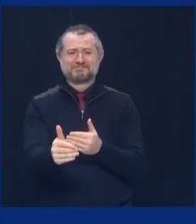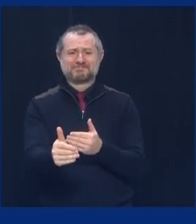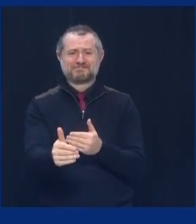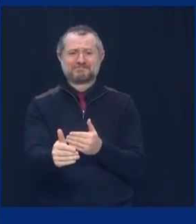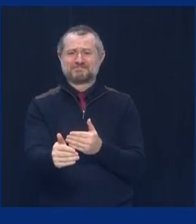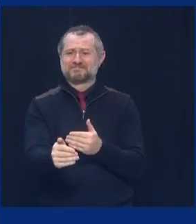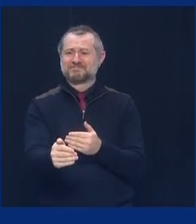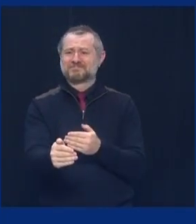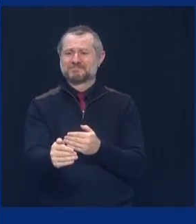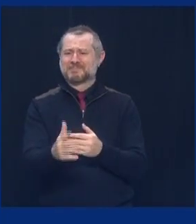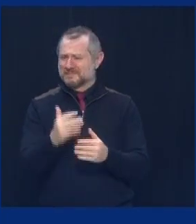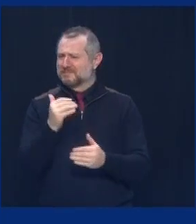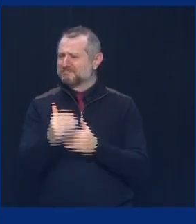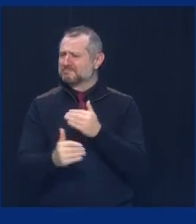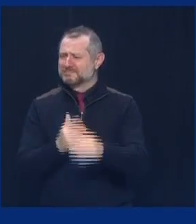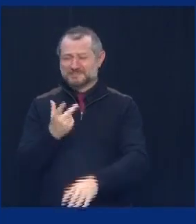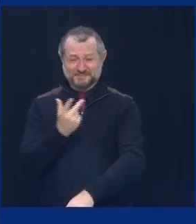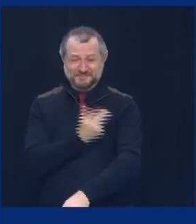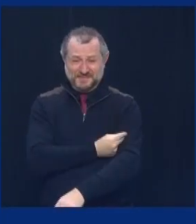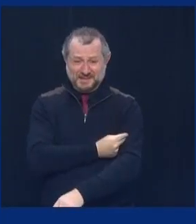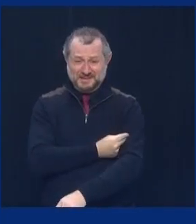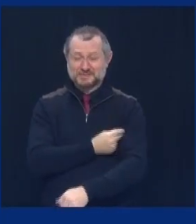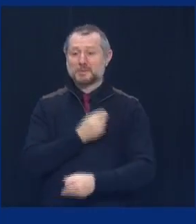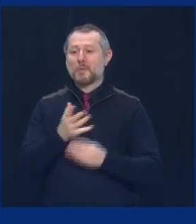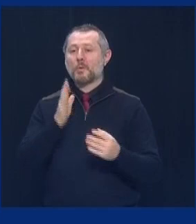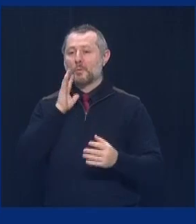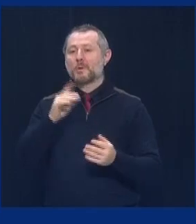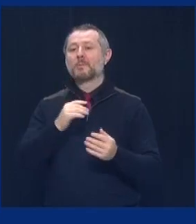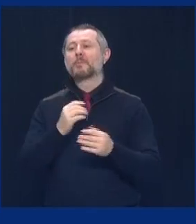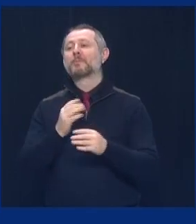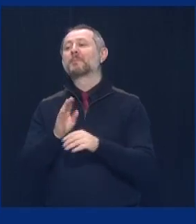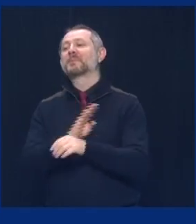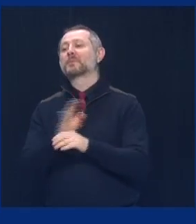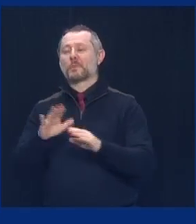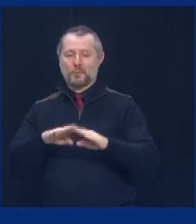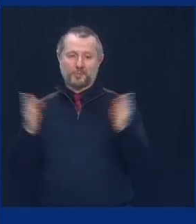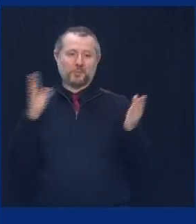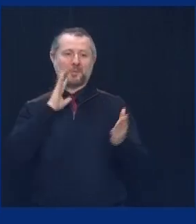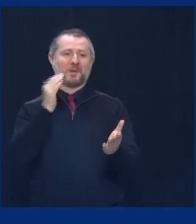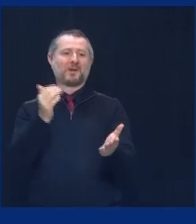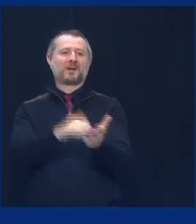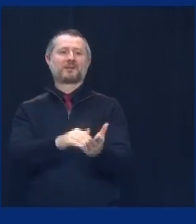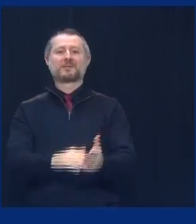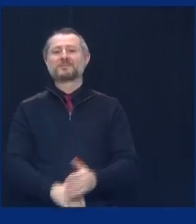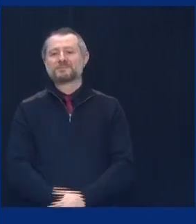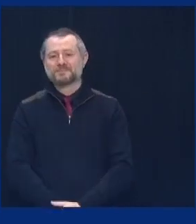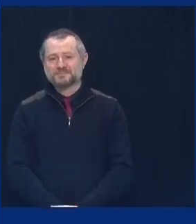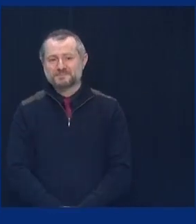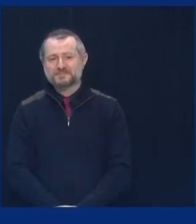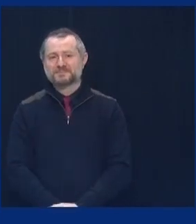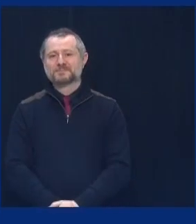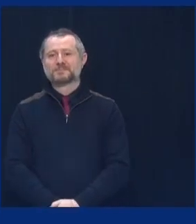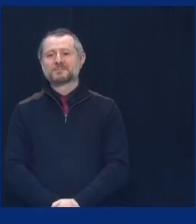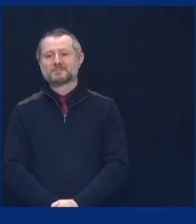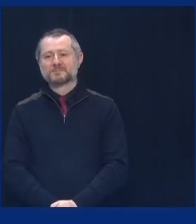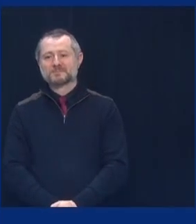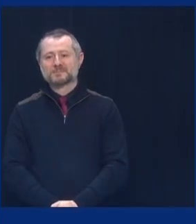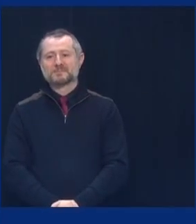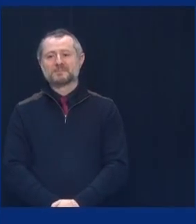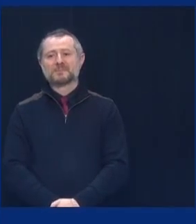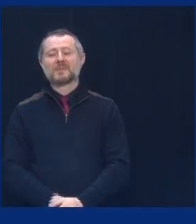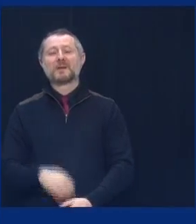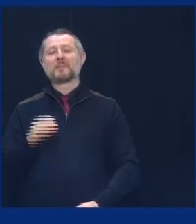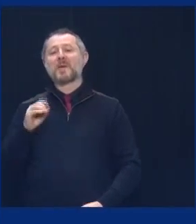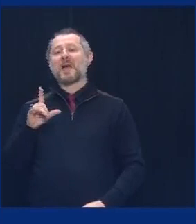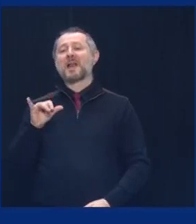the faster all businesses can open again. And I think also, Governor, one of the things that the CDC